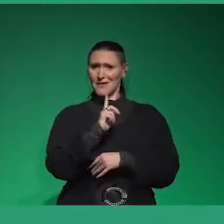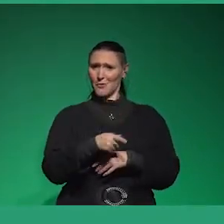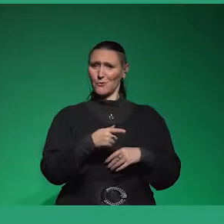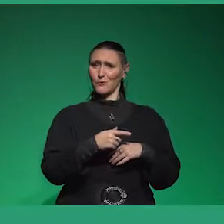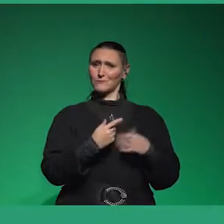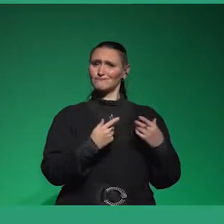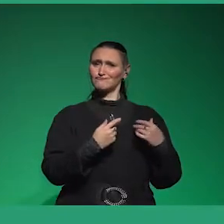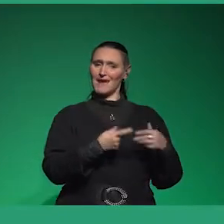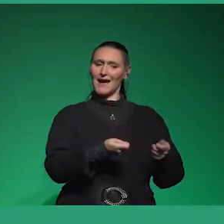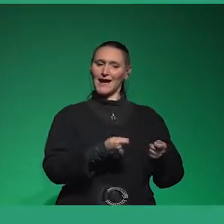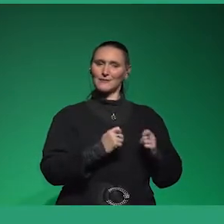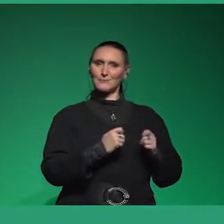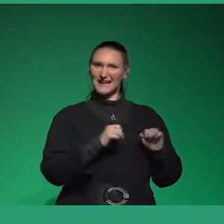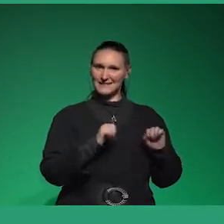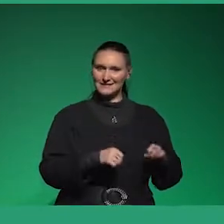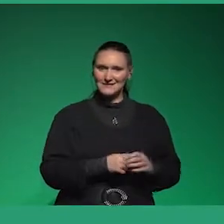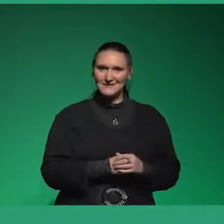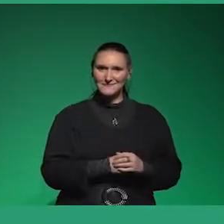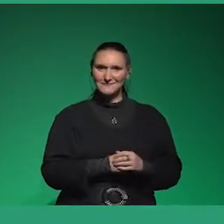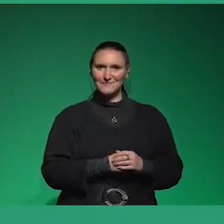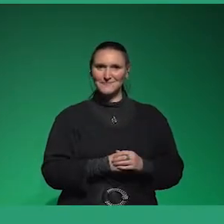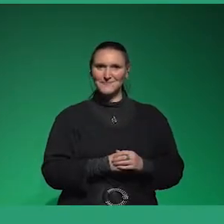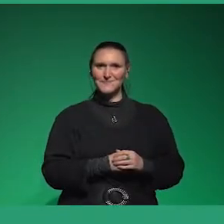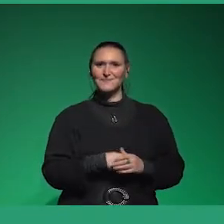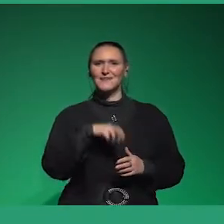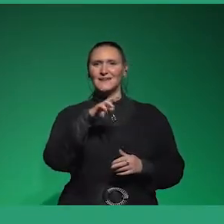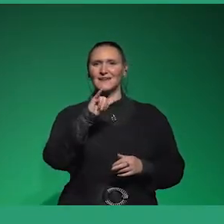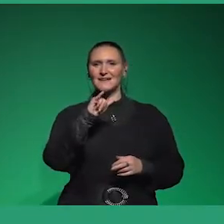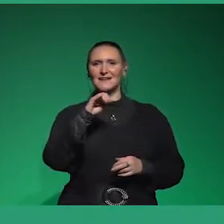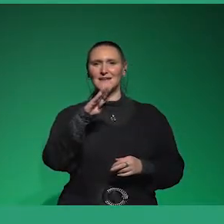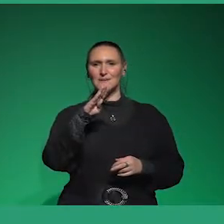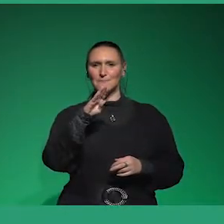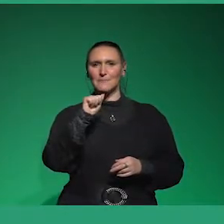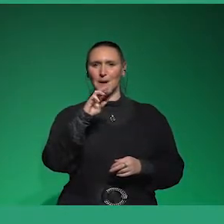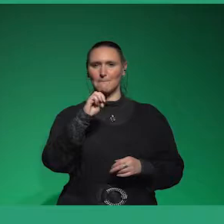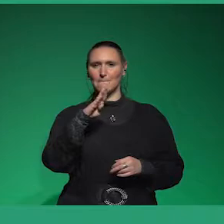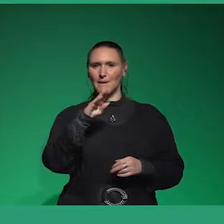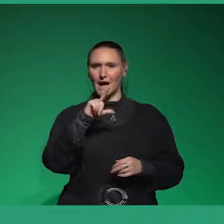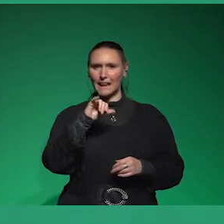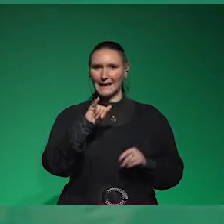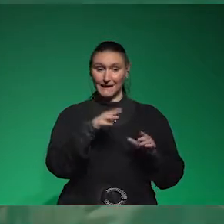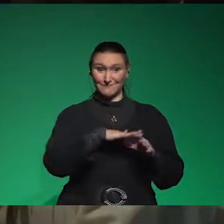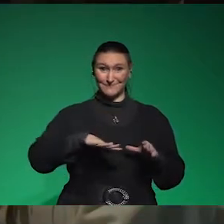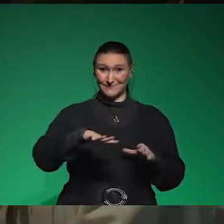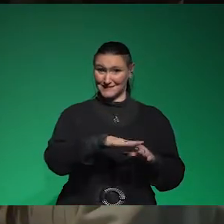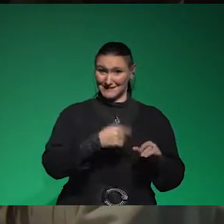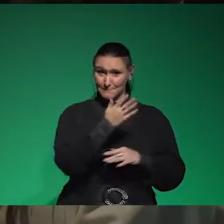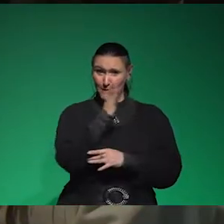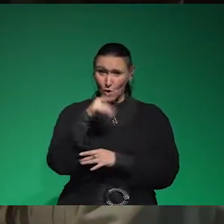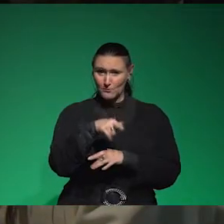area. And then every like 3 months we can report like the trees, like how big or